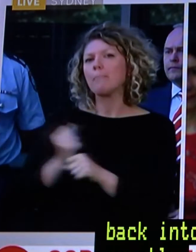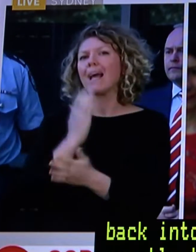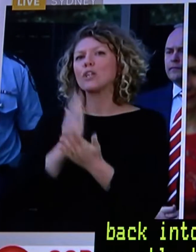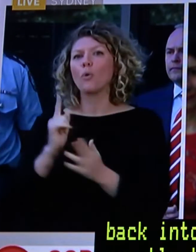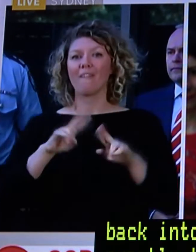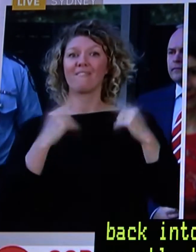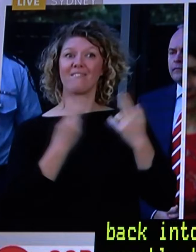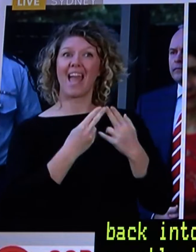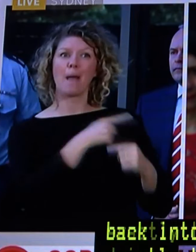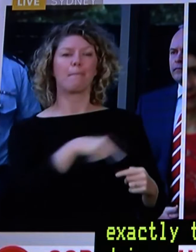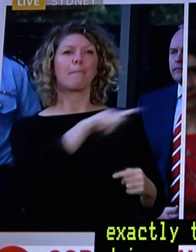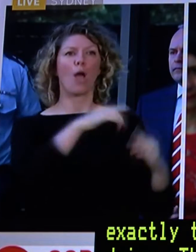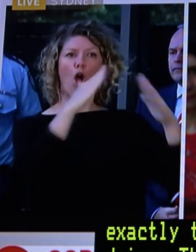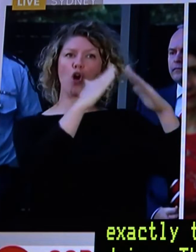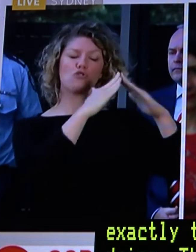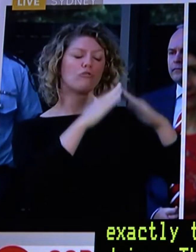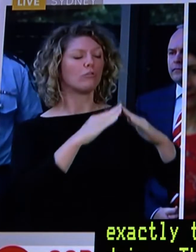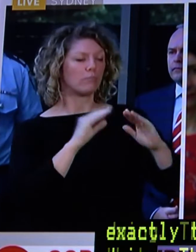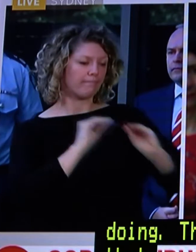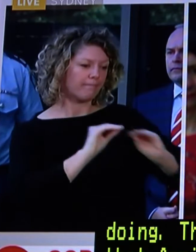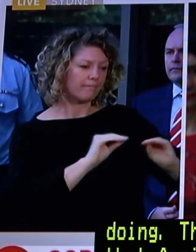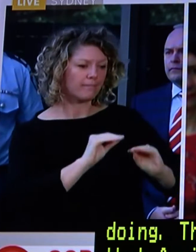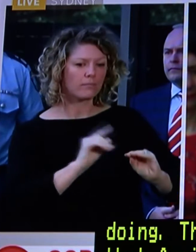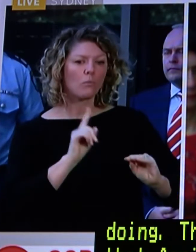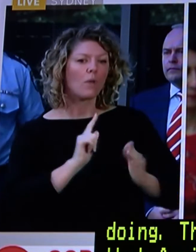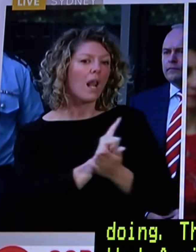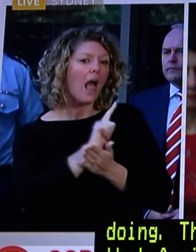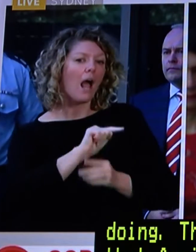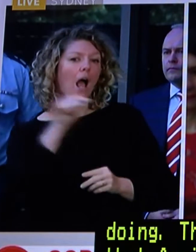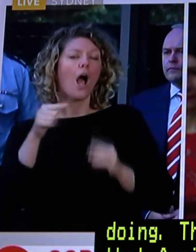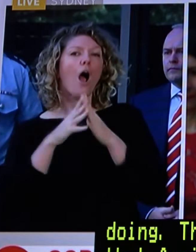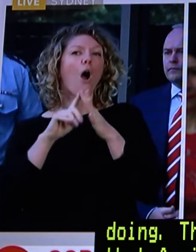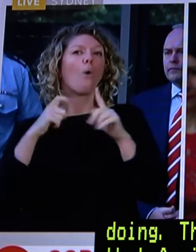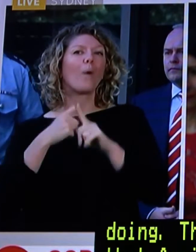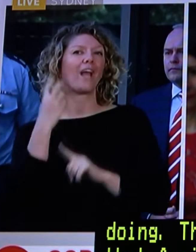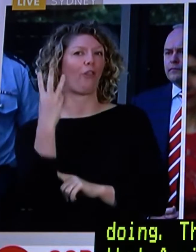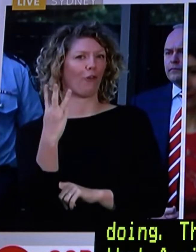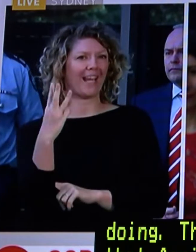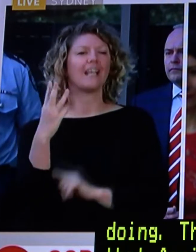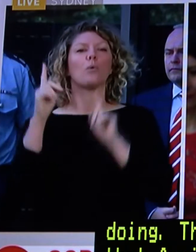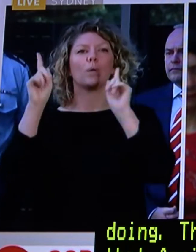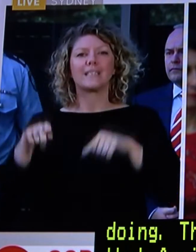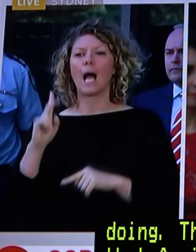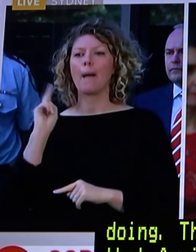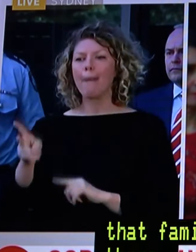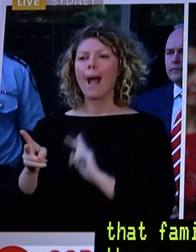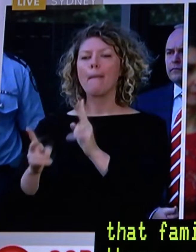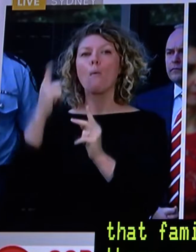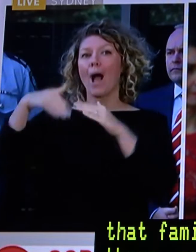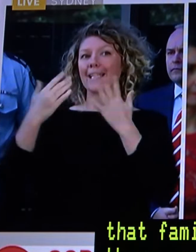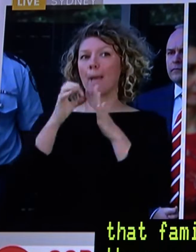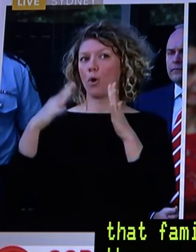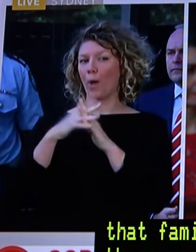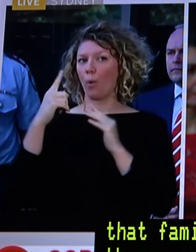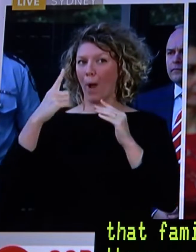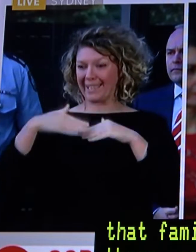that families know that from week 3, as the Premier has outlined, students will begin returning 1 day a week. We will build that up throughout the term